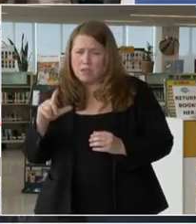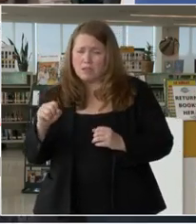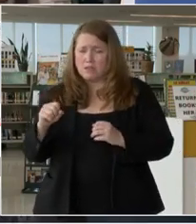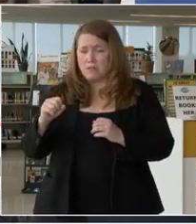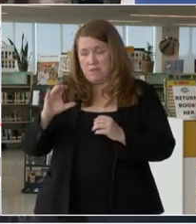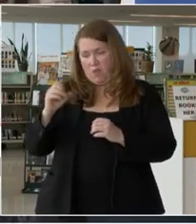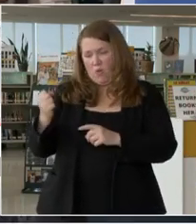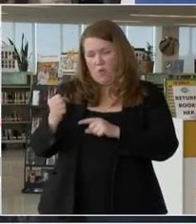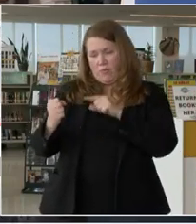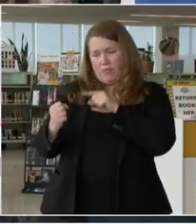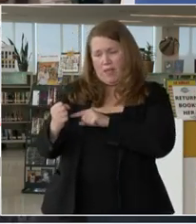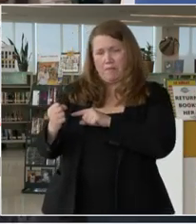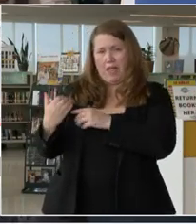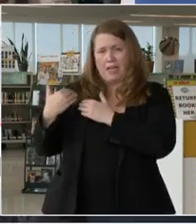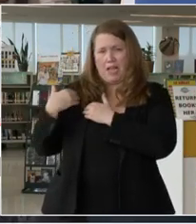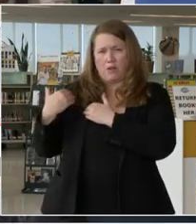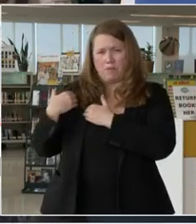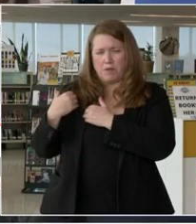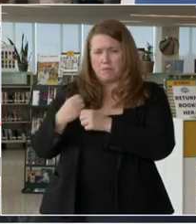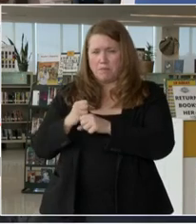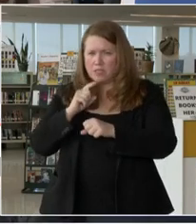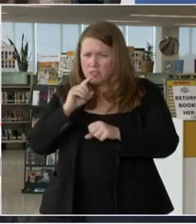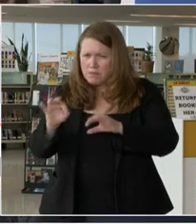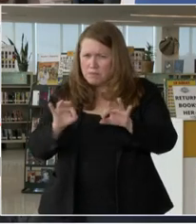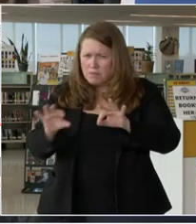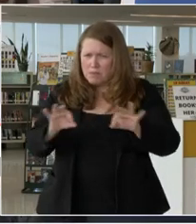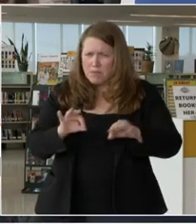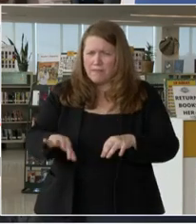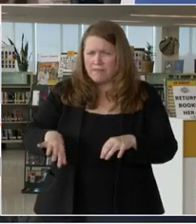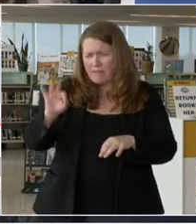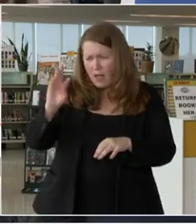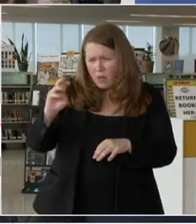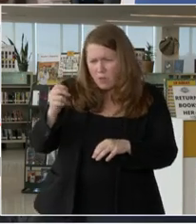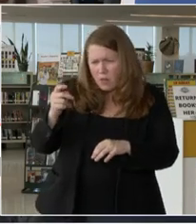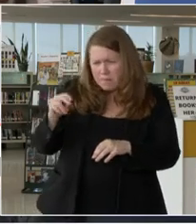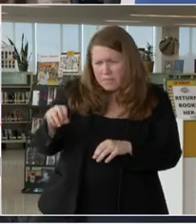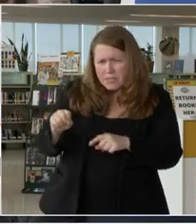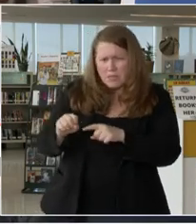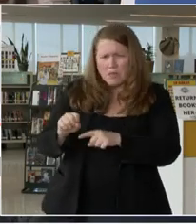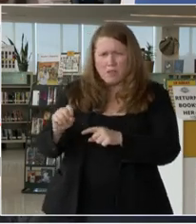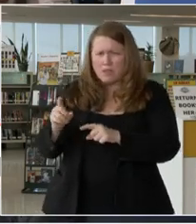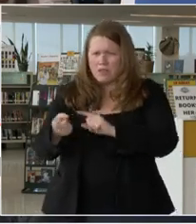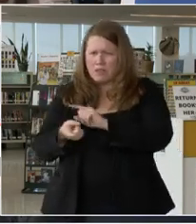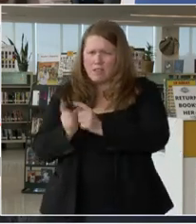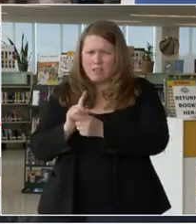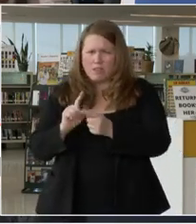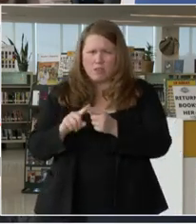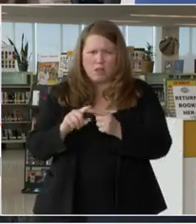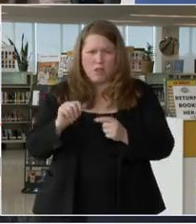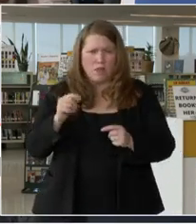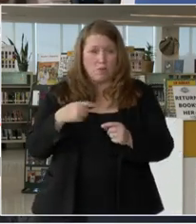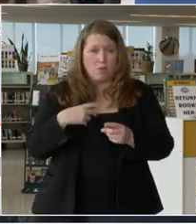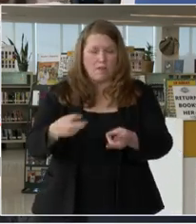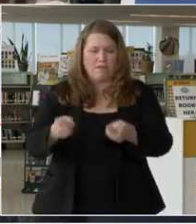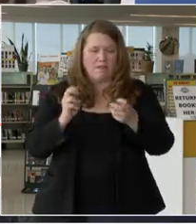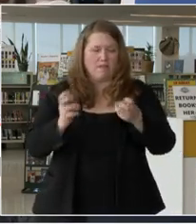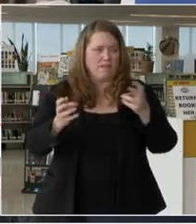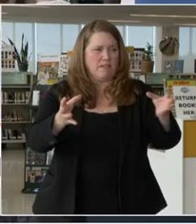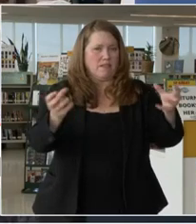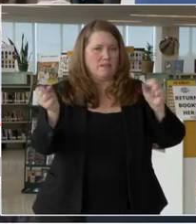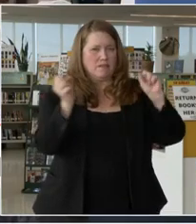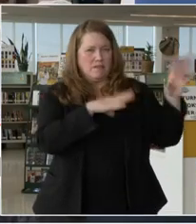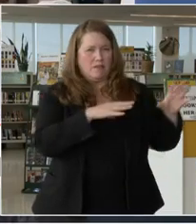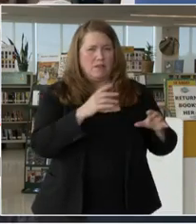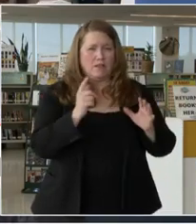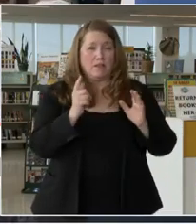streets of the District of Columbia, where people are converting firearms into automatic weapons, the fact that we've recovered over 2,000 illegal